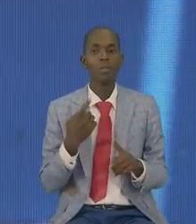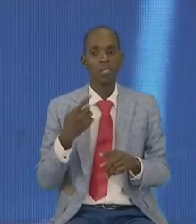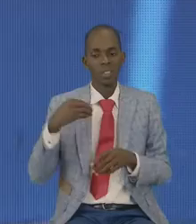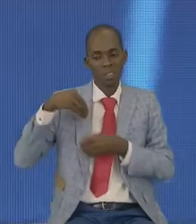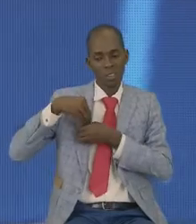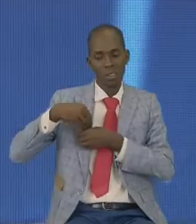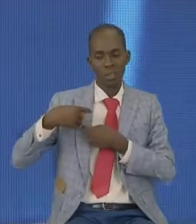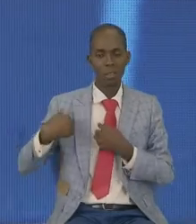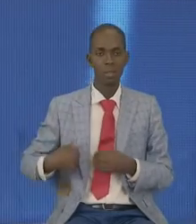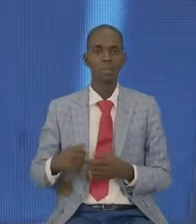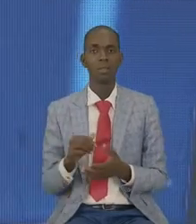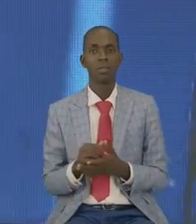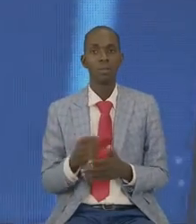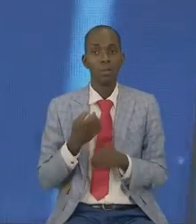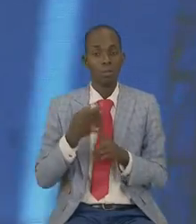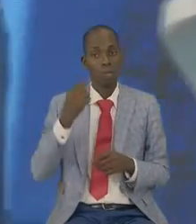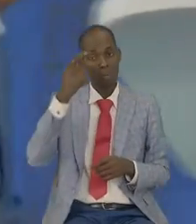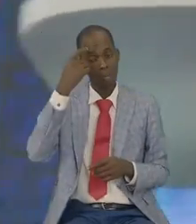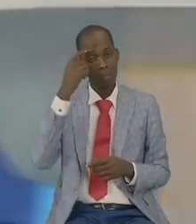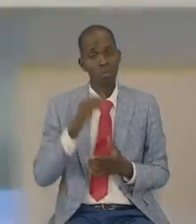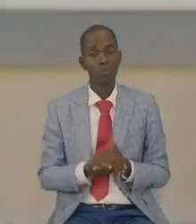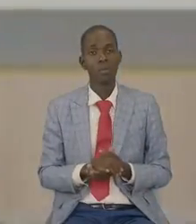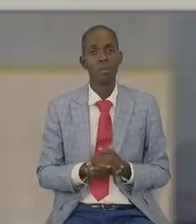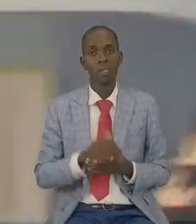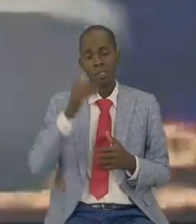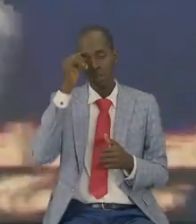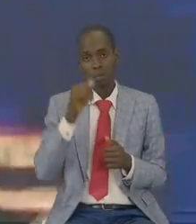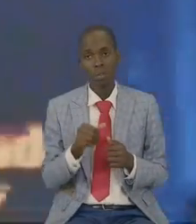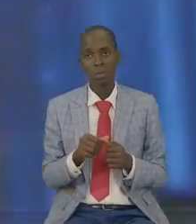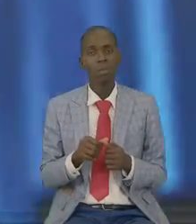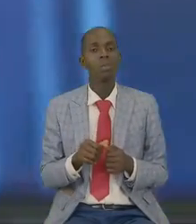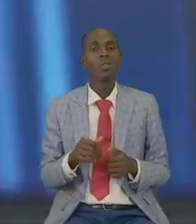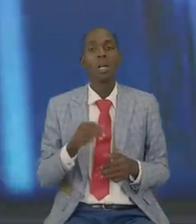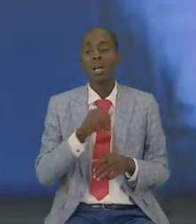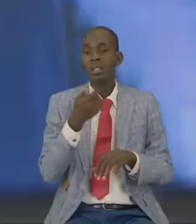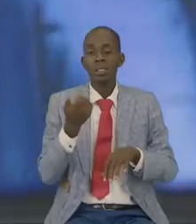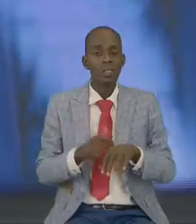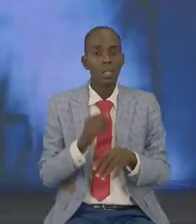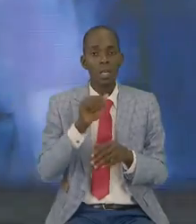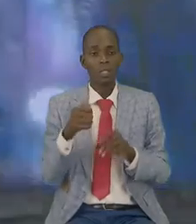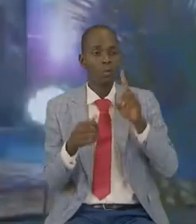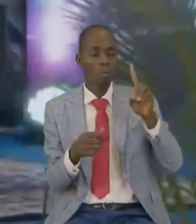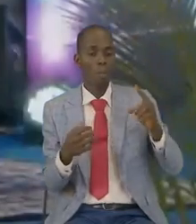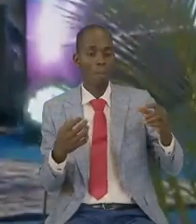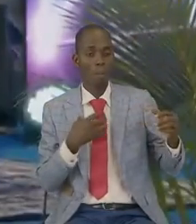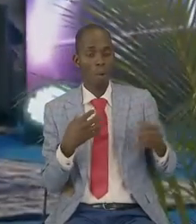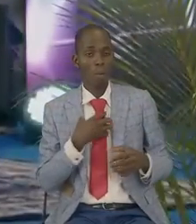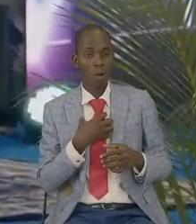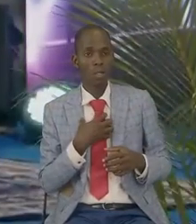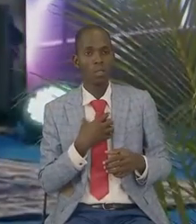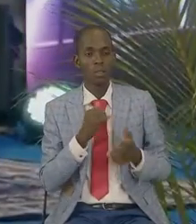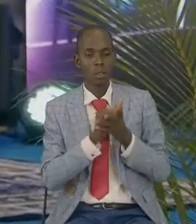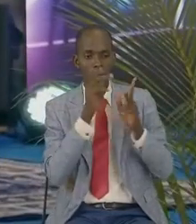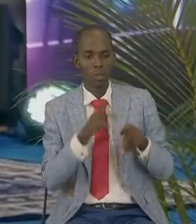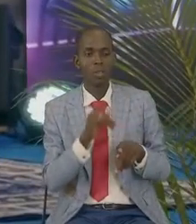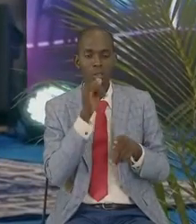heart, from the mind. Again, whenever anybody murmurs, is looking at